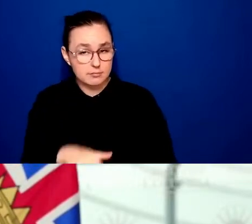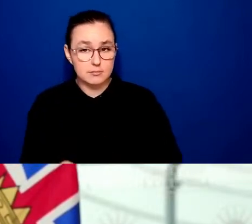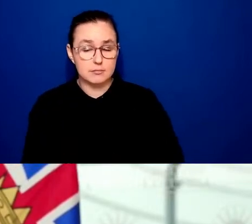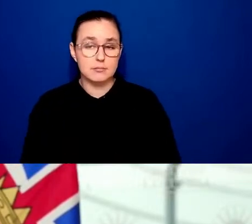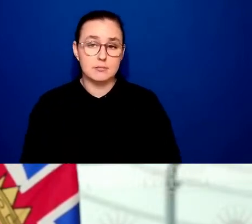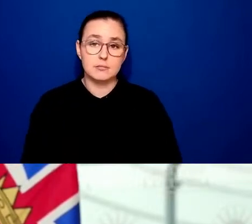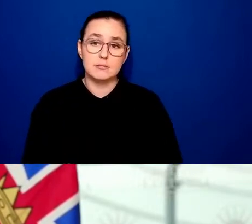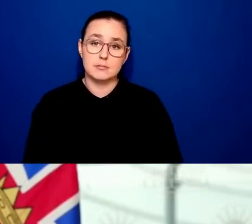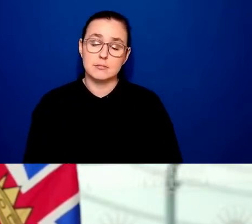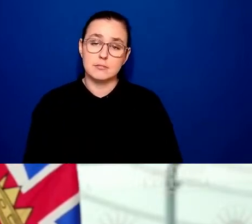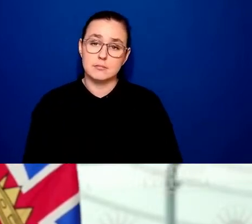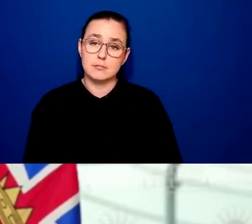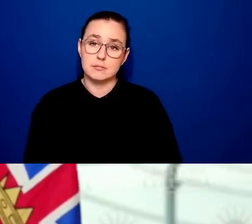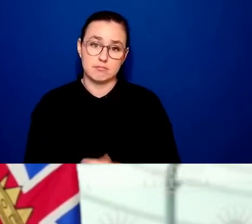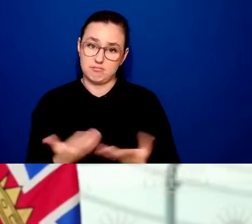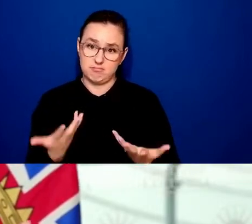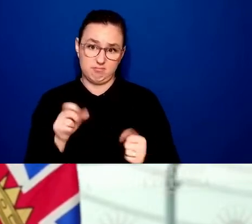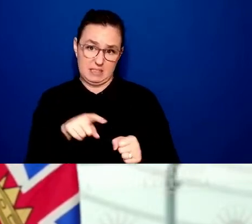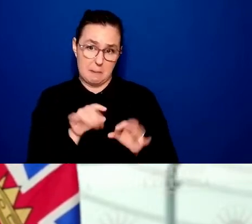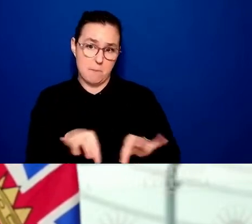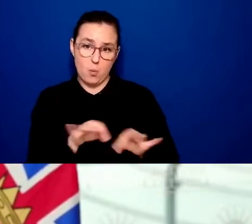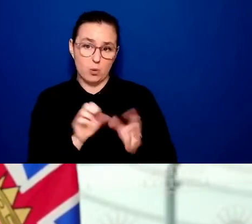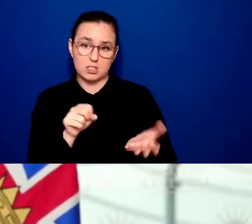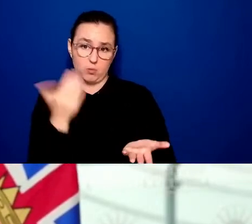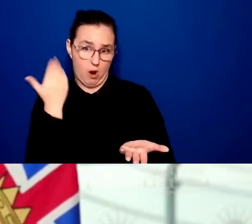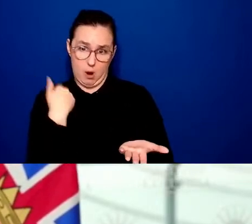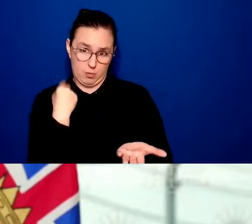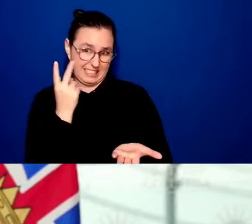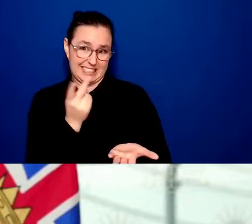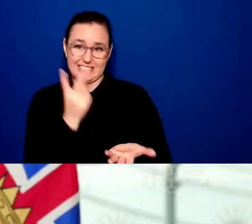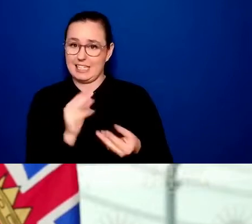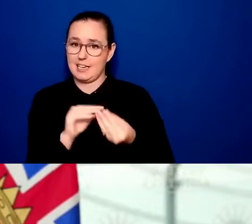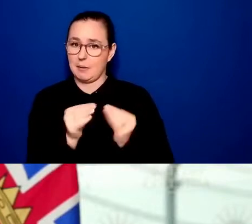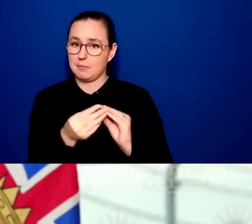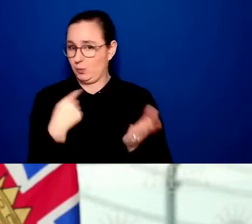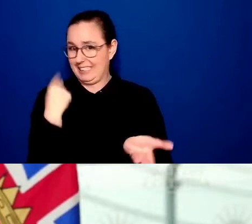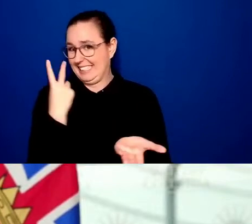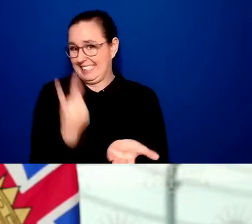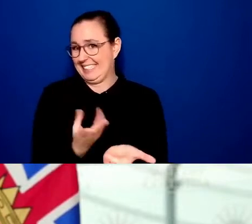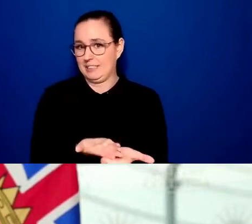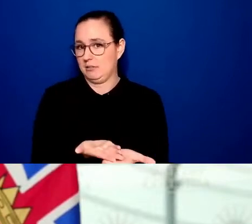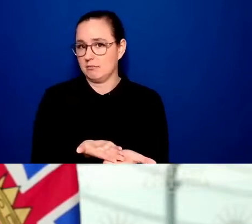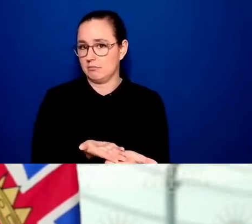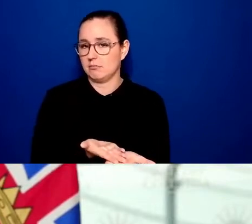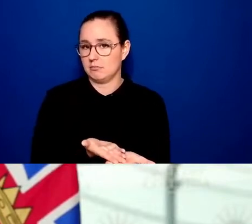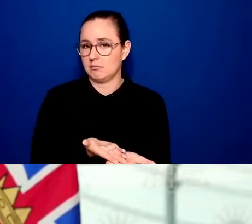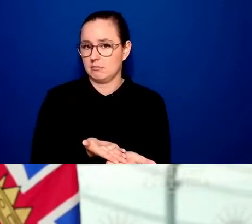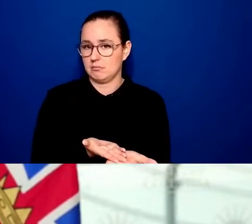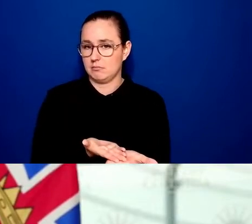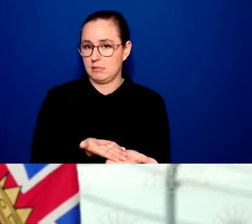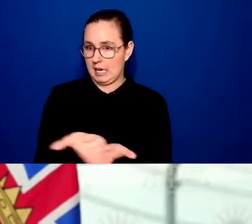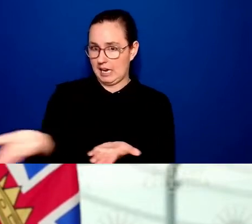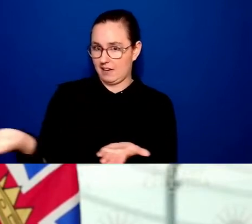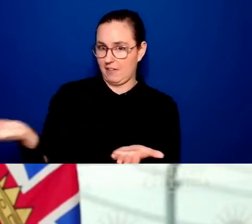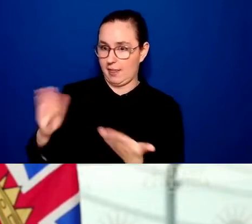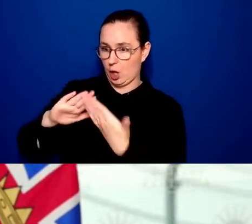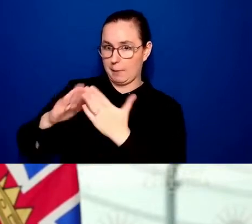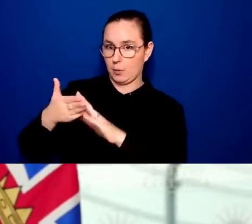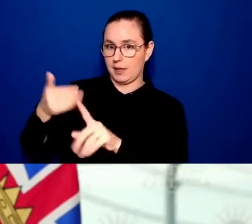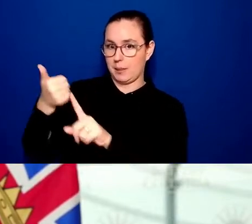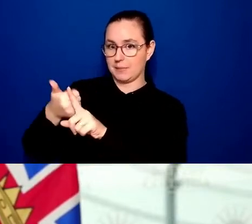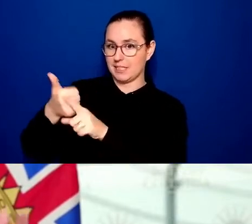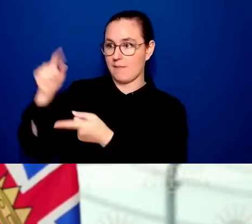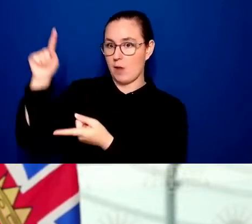today, it shows you on an even a bit of a community level where vaccination rates are low, rates